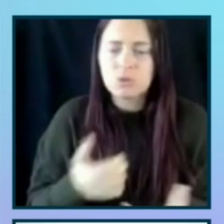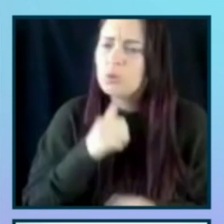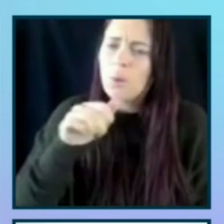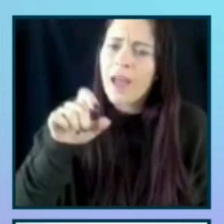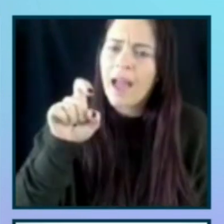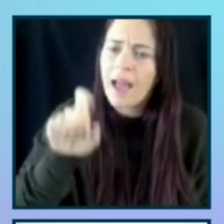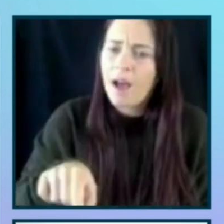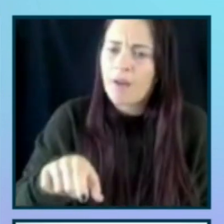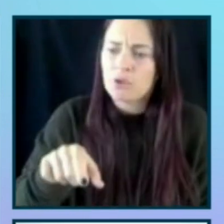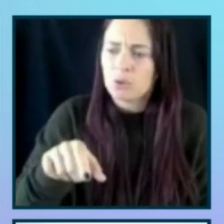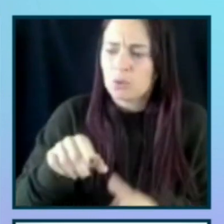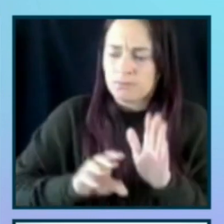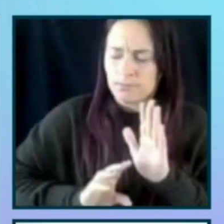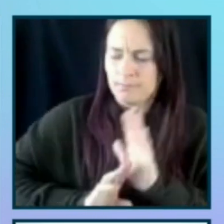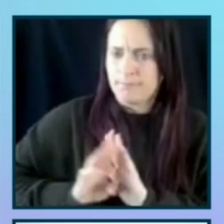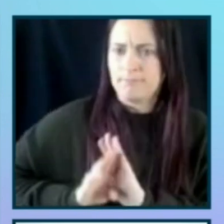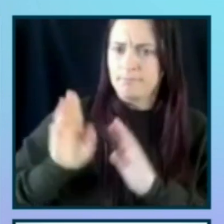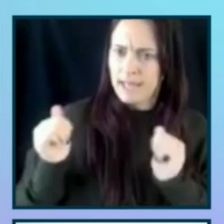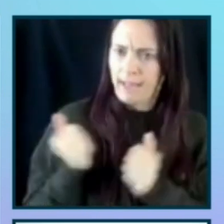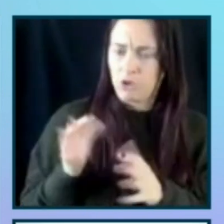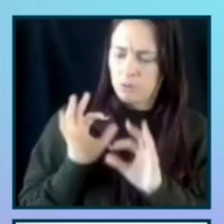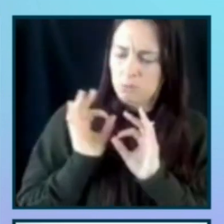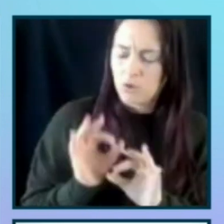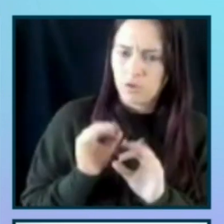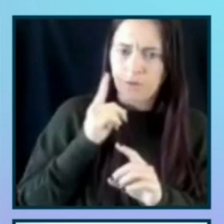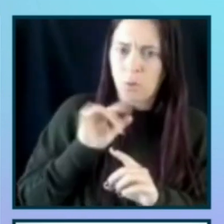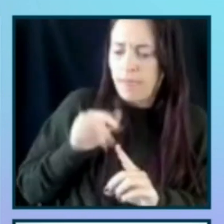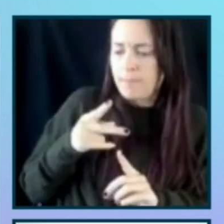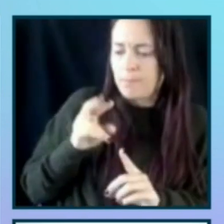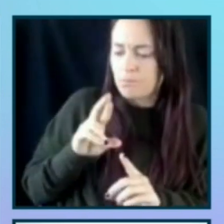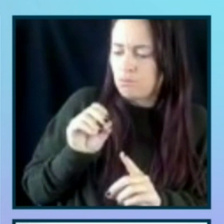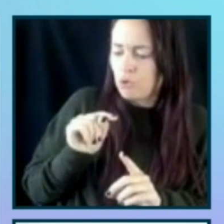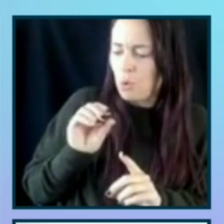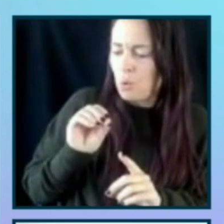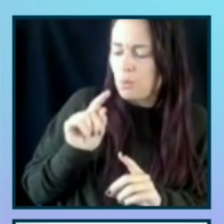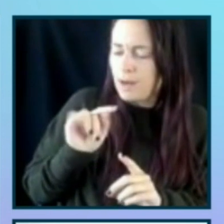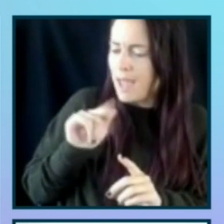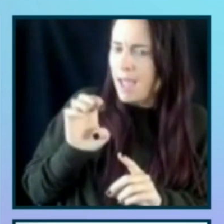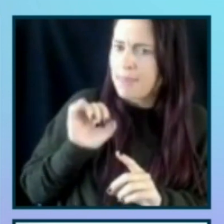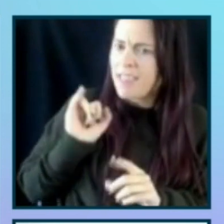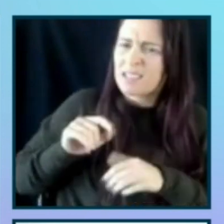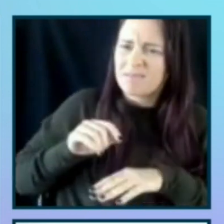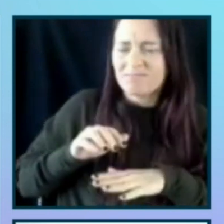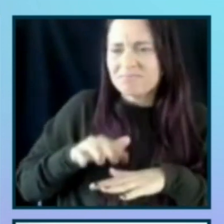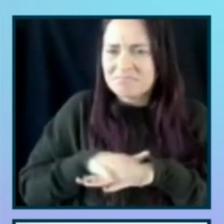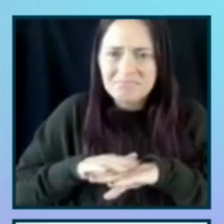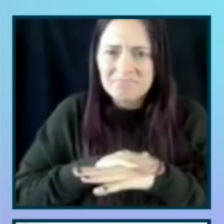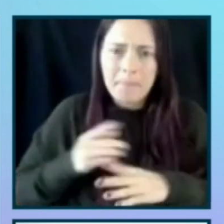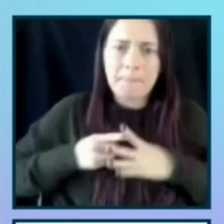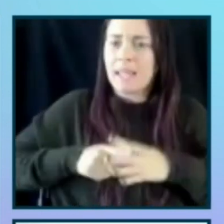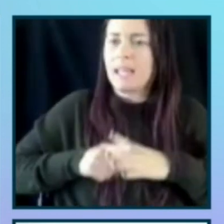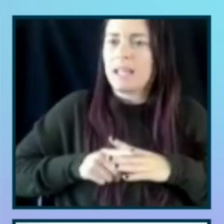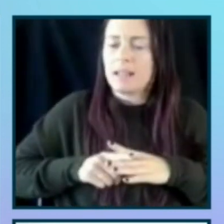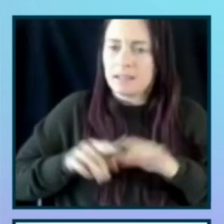build everything out, of course, in this prototype, though, because it is a prototype. It's not the final version. So you can have a conversation with your team about what